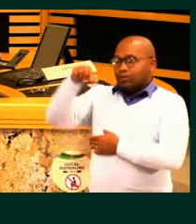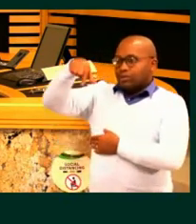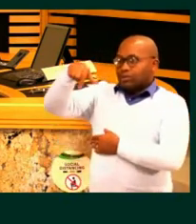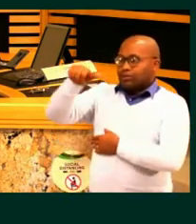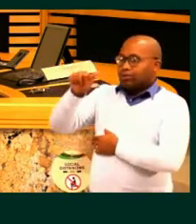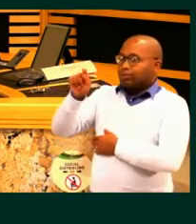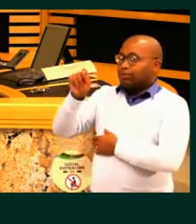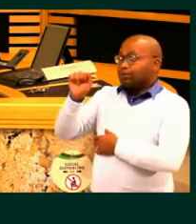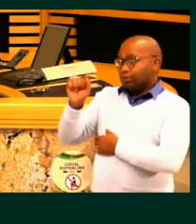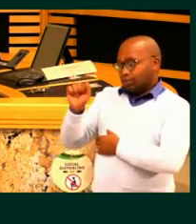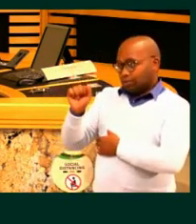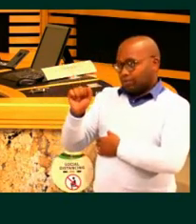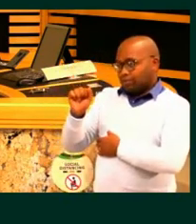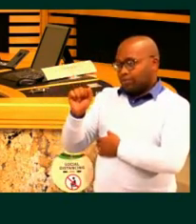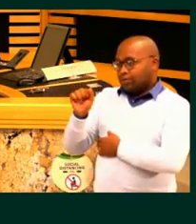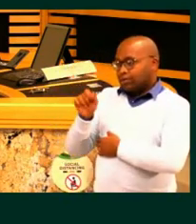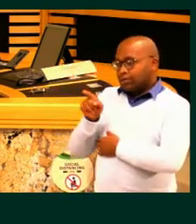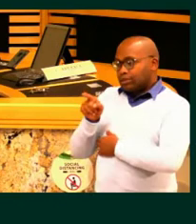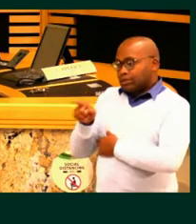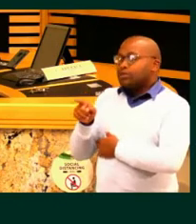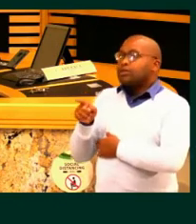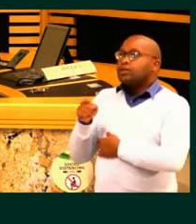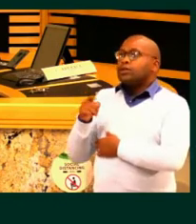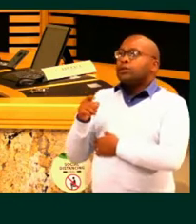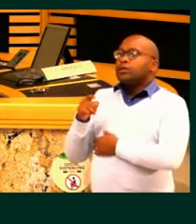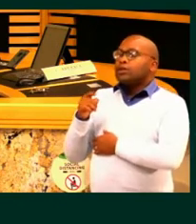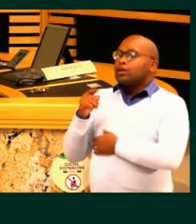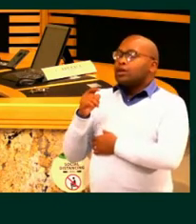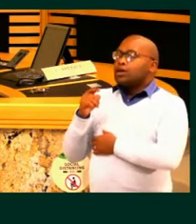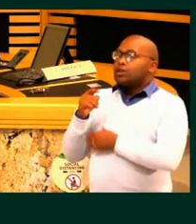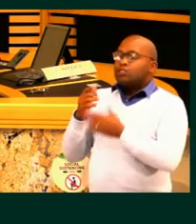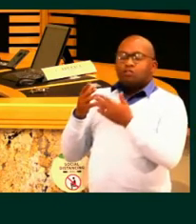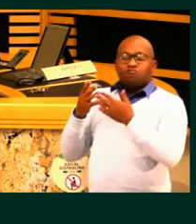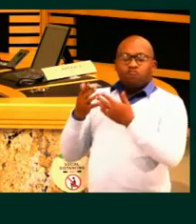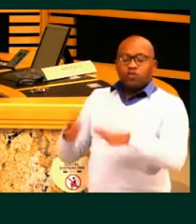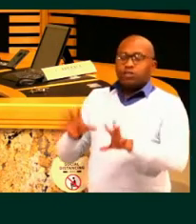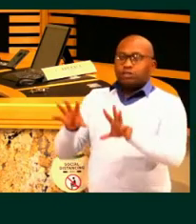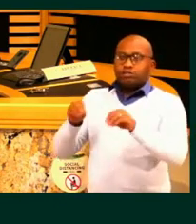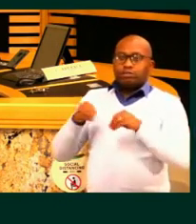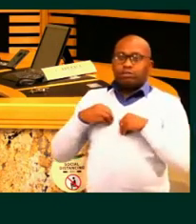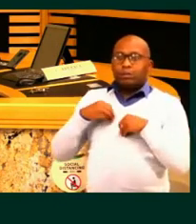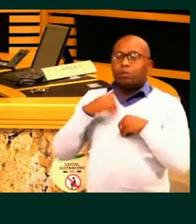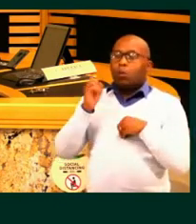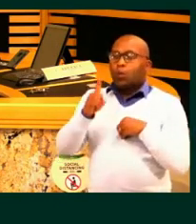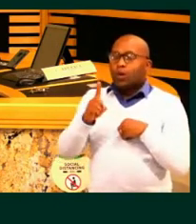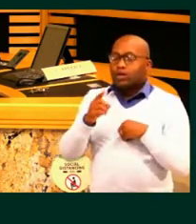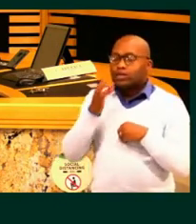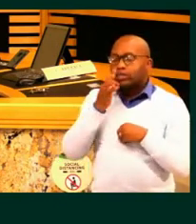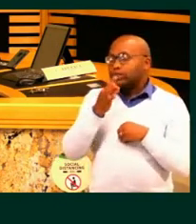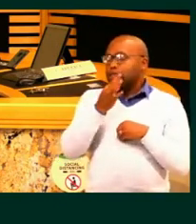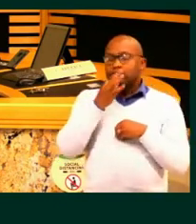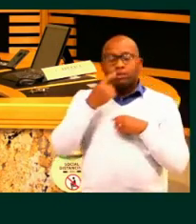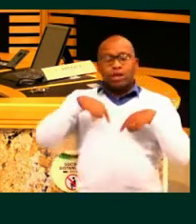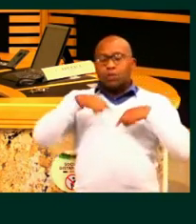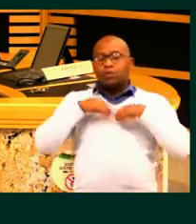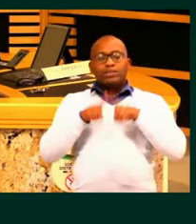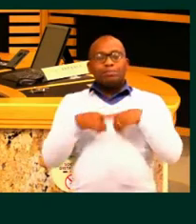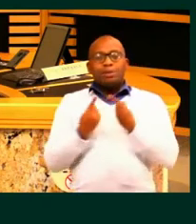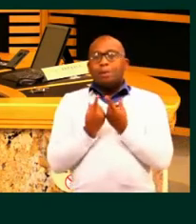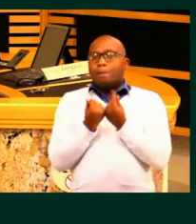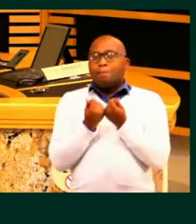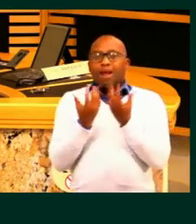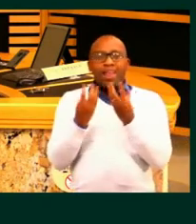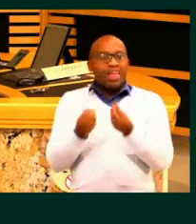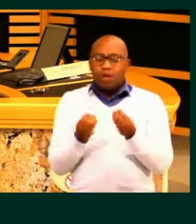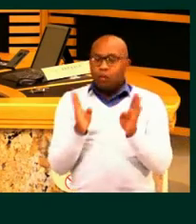acknowledged that we do not have the money nor resources to adequately maintain our roads and our road Network in this